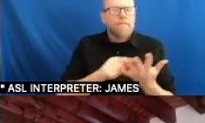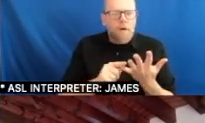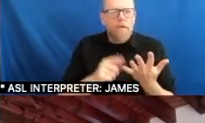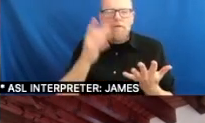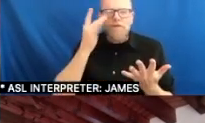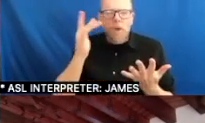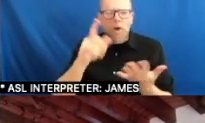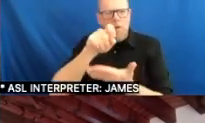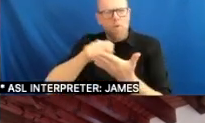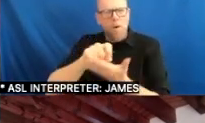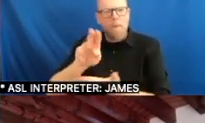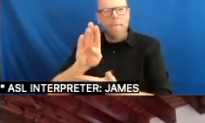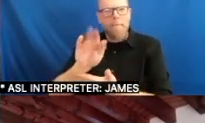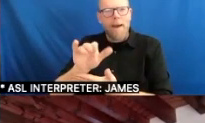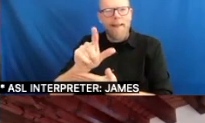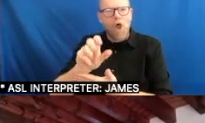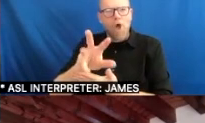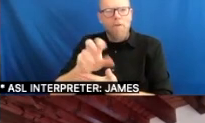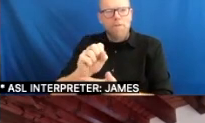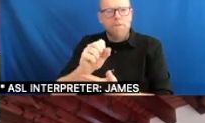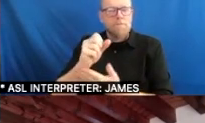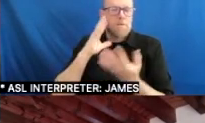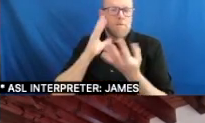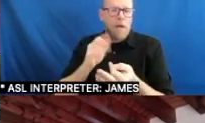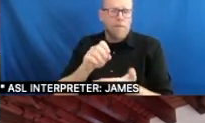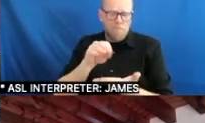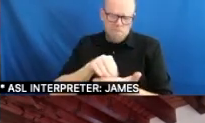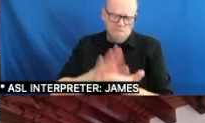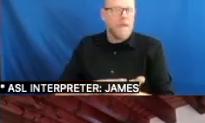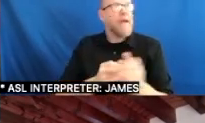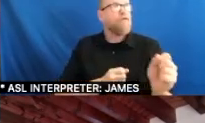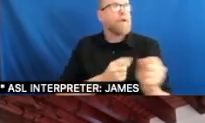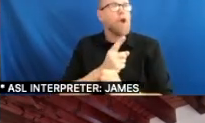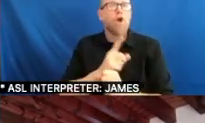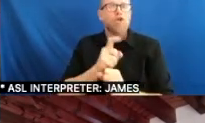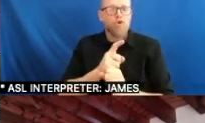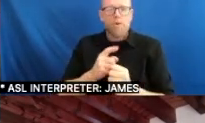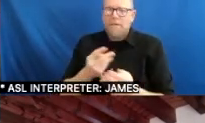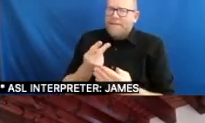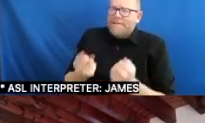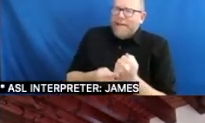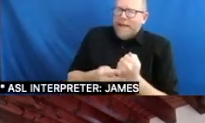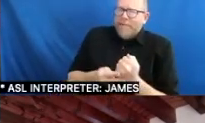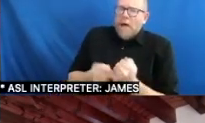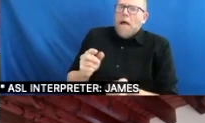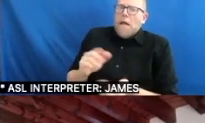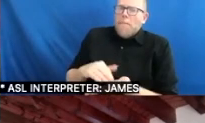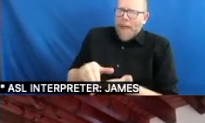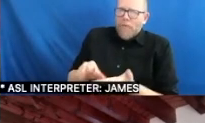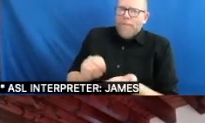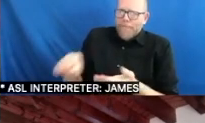bylaws at the beginning, you know what, every year we should always just like put aside a certain amount of surplus into the